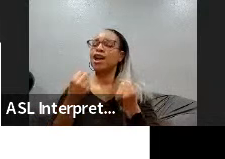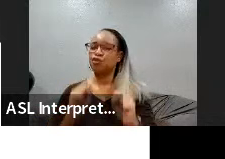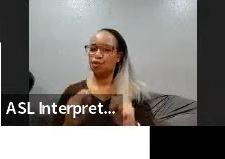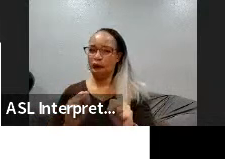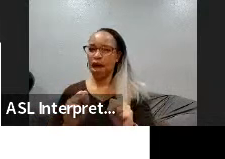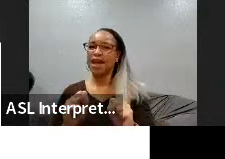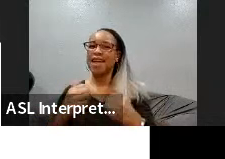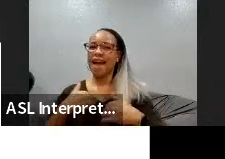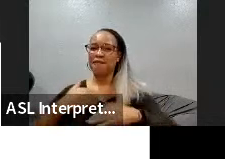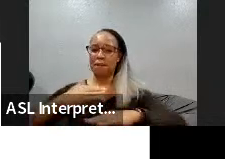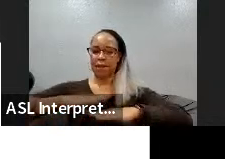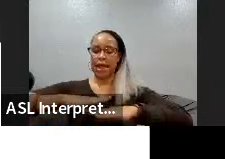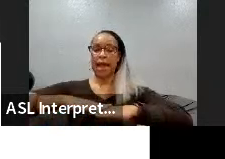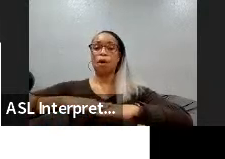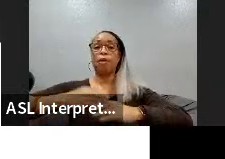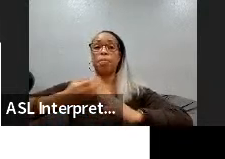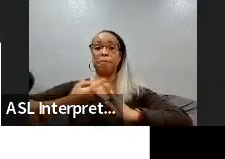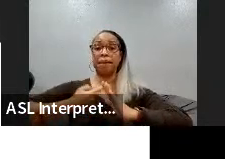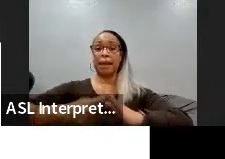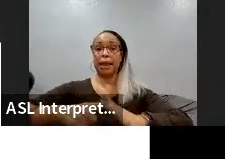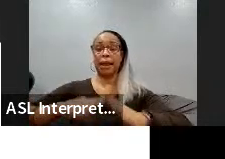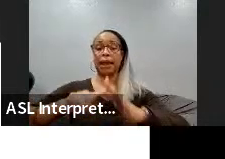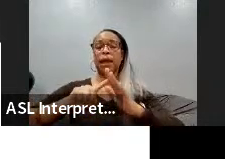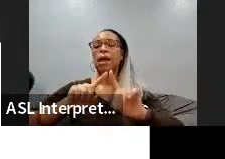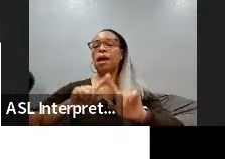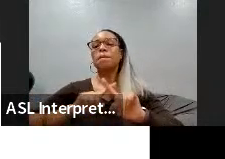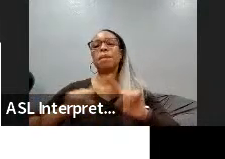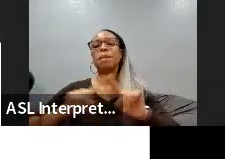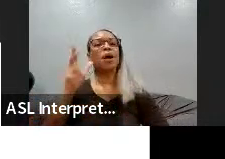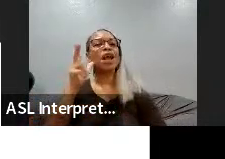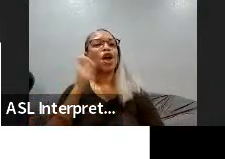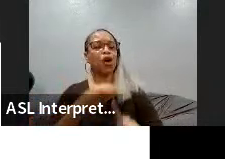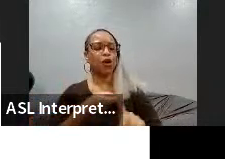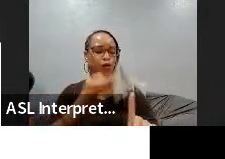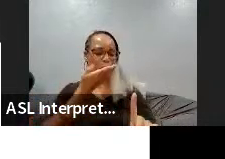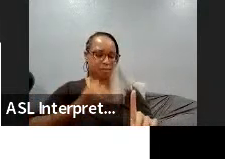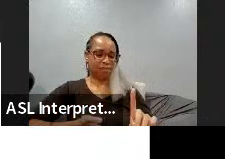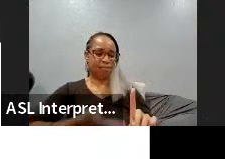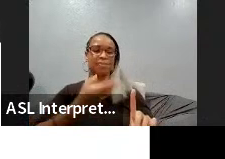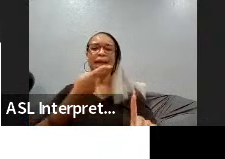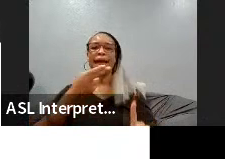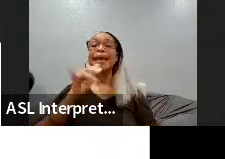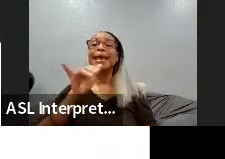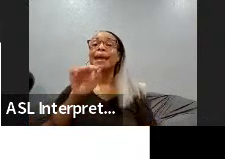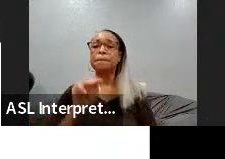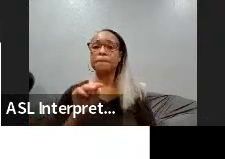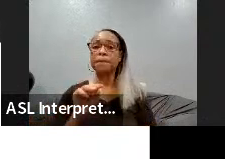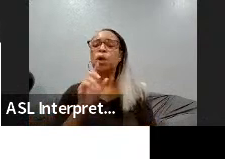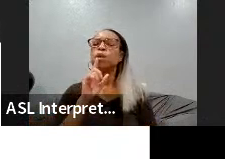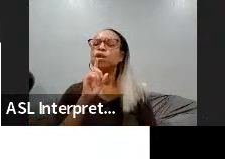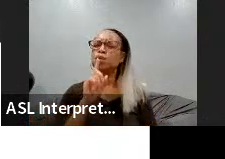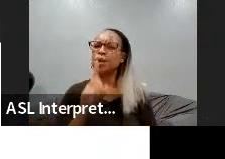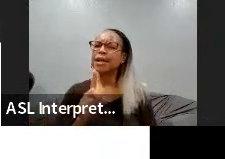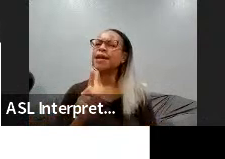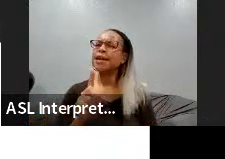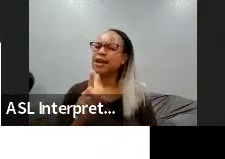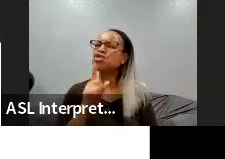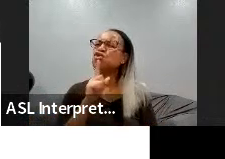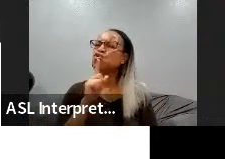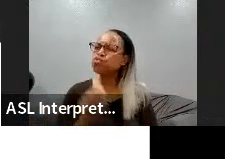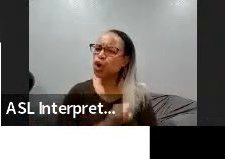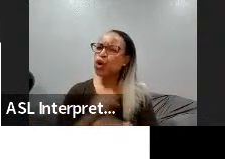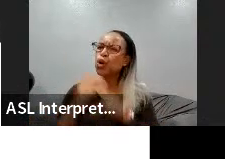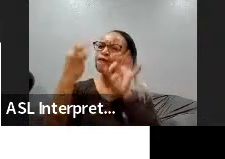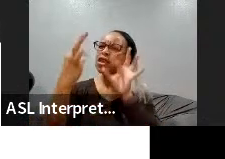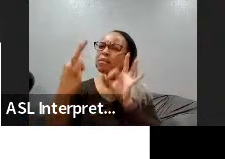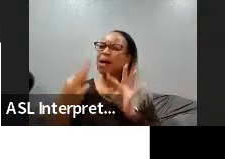table at the beginning. But what I heard from him, and was really some true feedback of like, okay, what is the